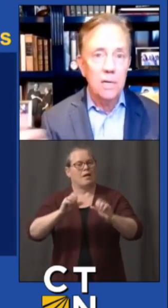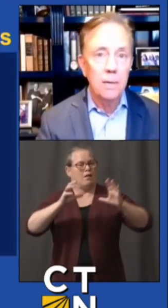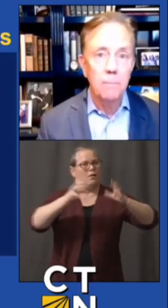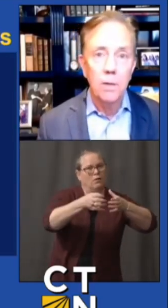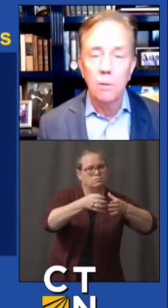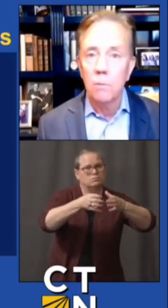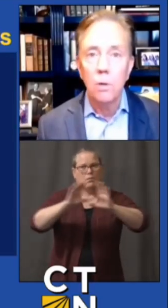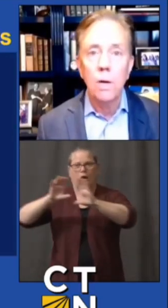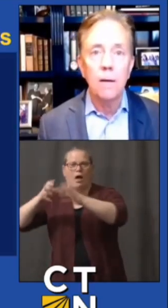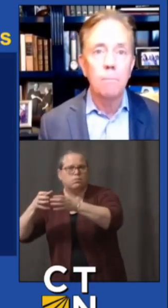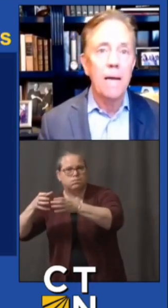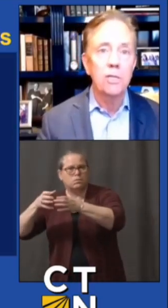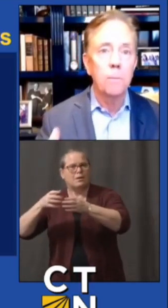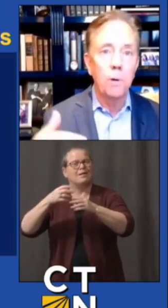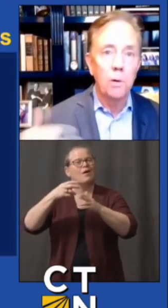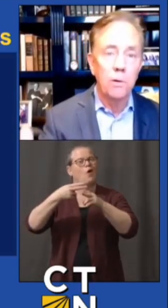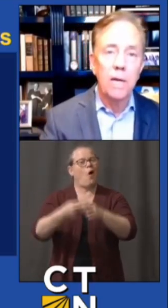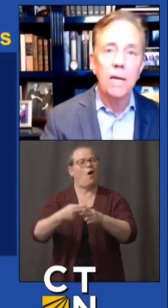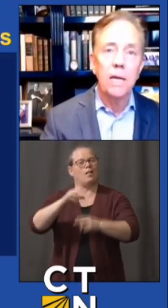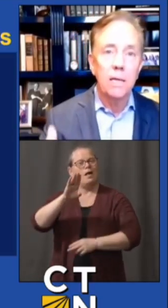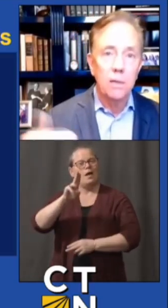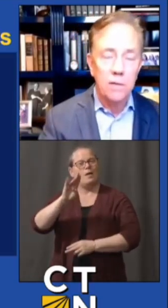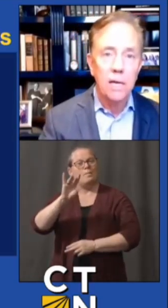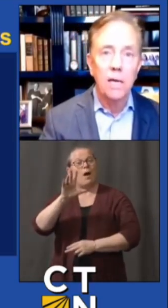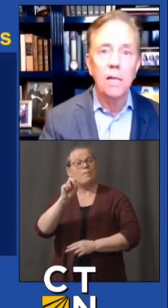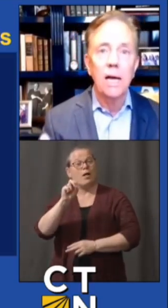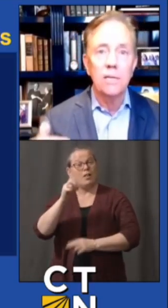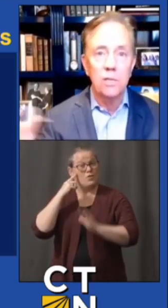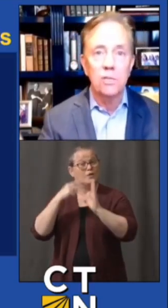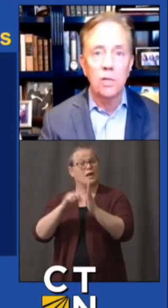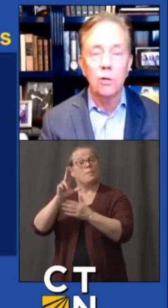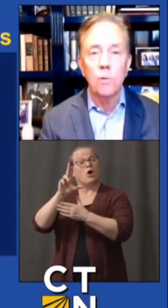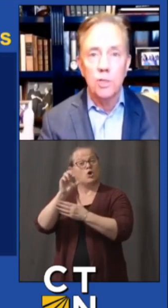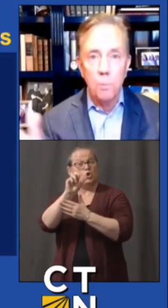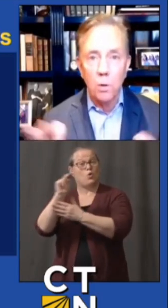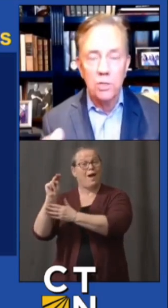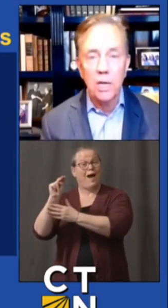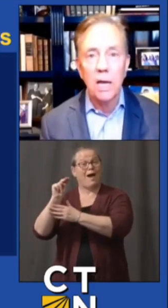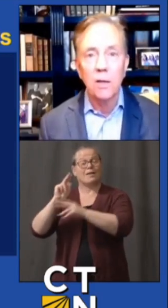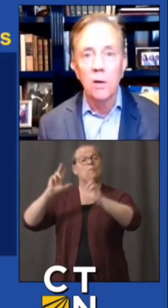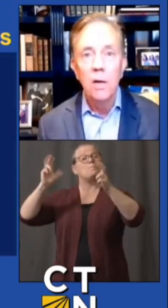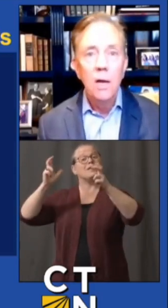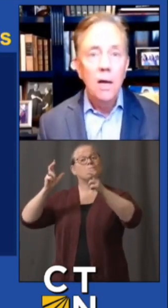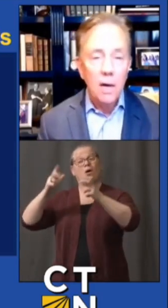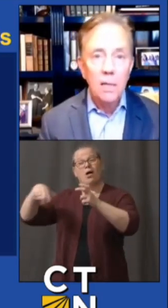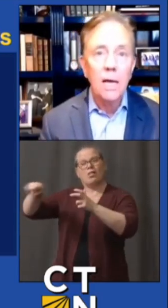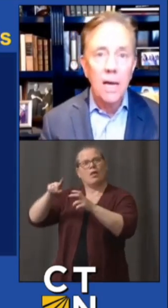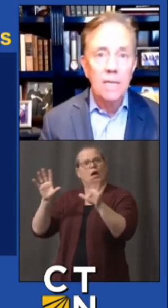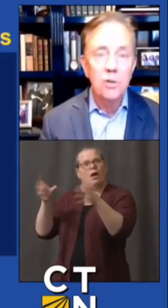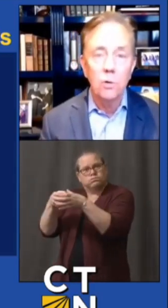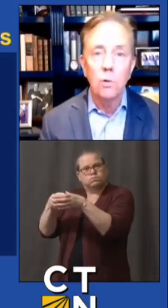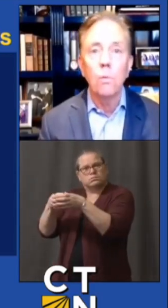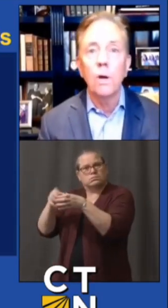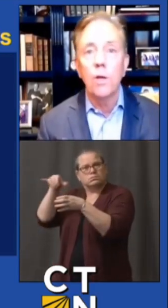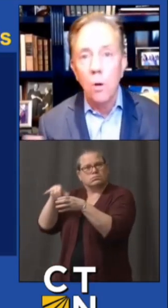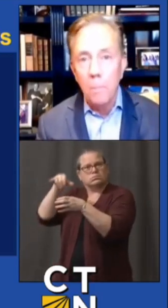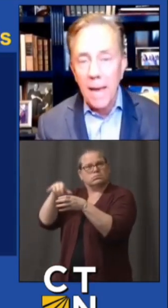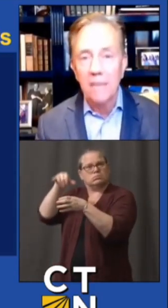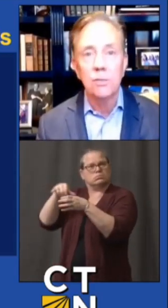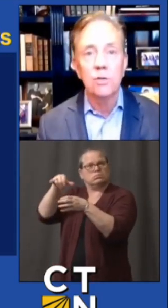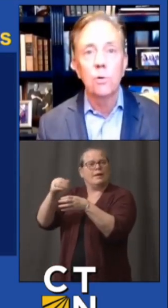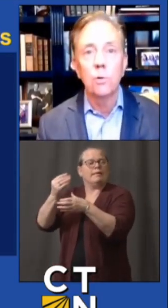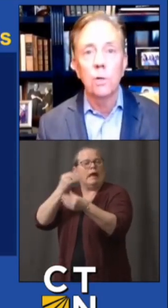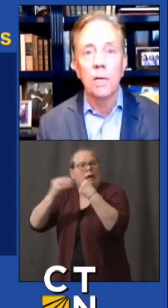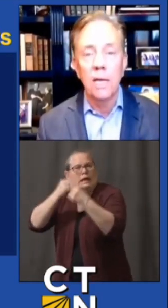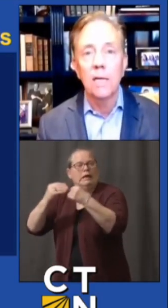that, UConn basketball, they're eating, they're taking classes, and they're doing sports together, unlike high school where you go back